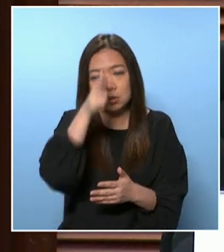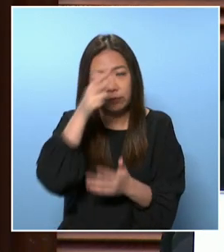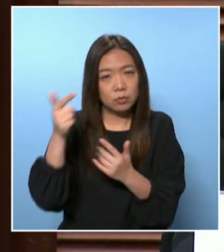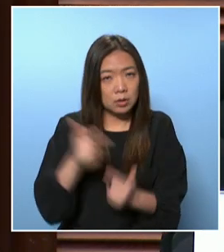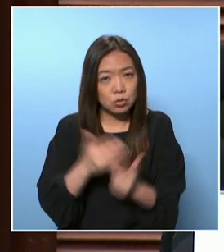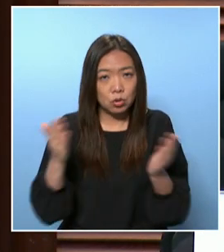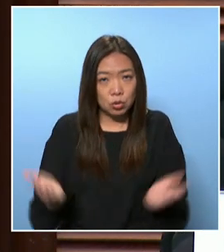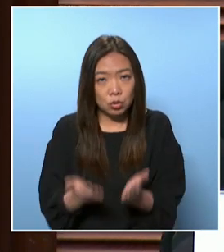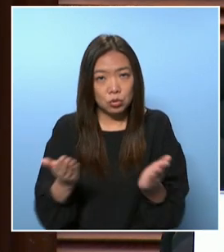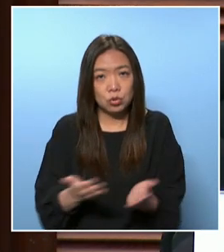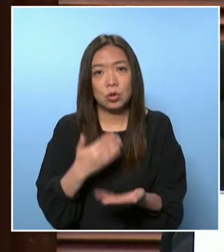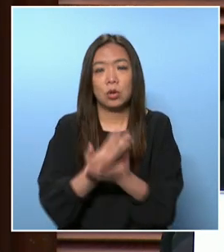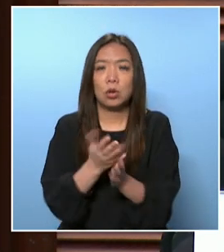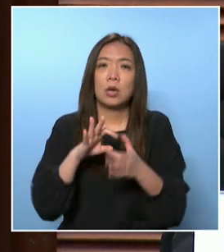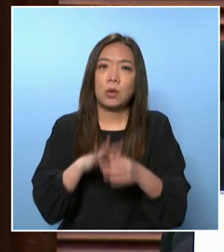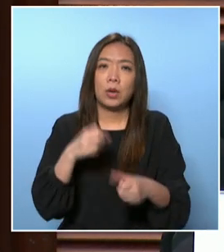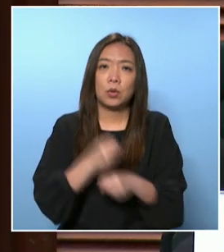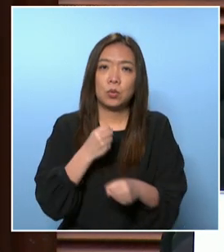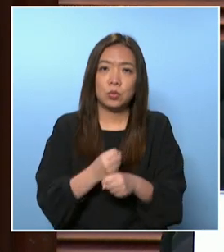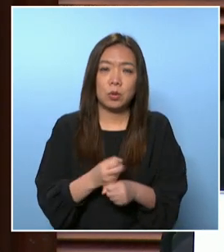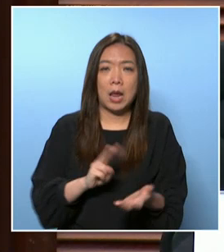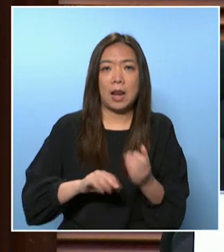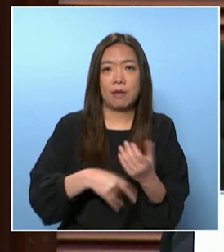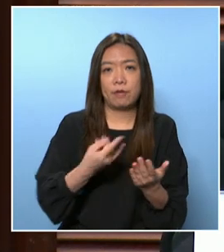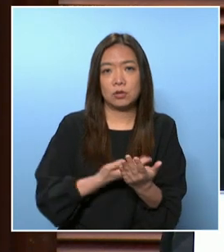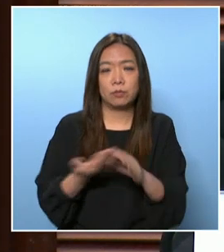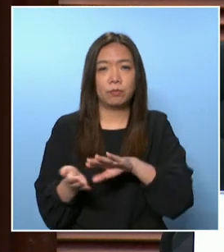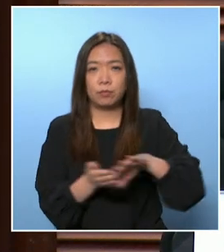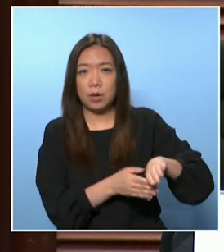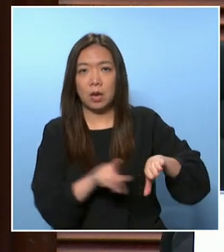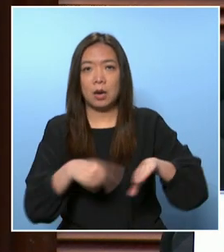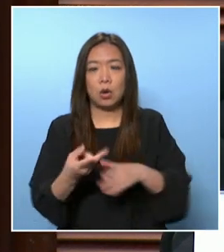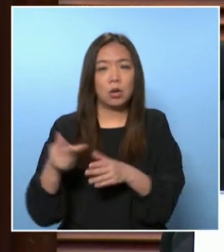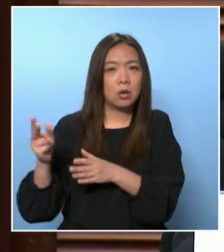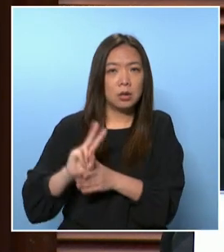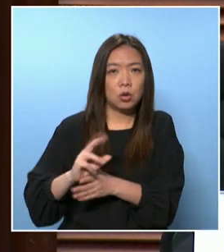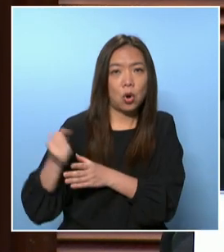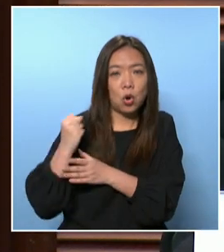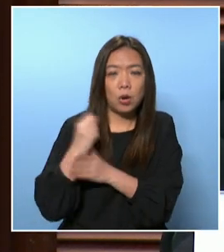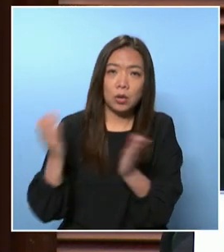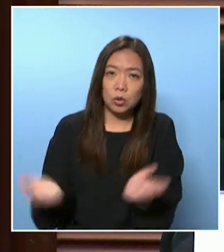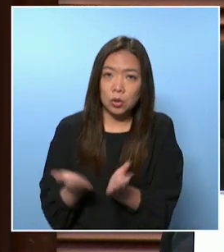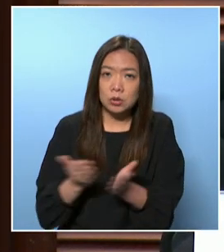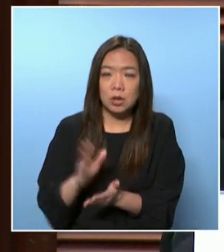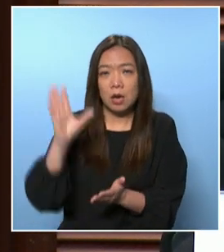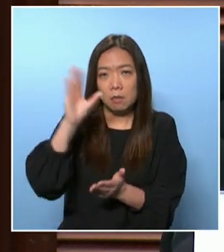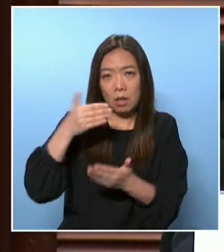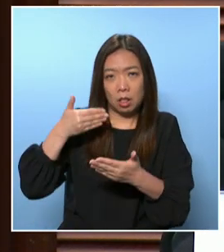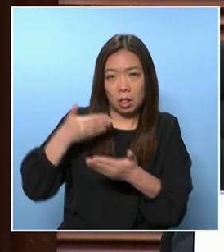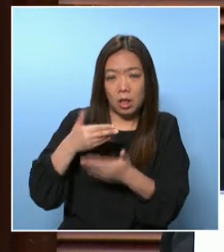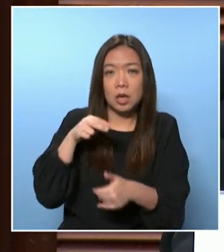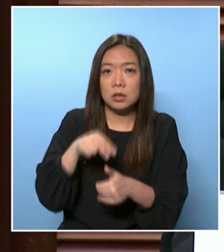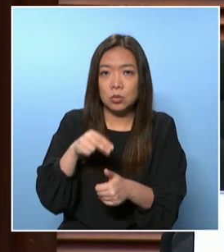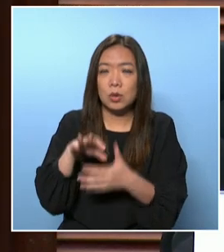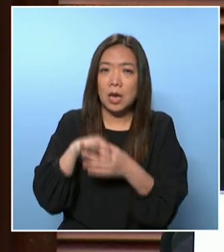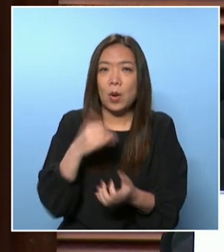2023, and regarding AMD and dying in place. Other than legislation, we are working very hard